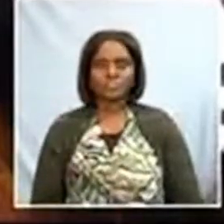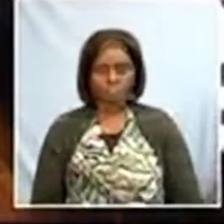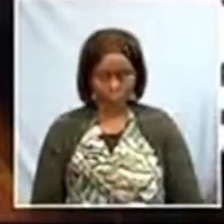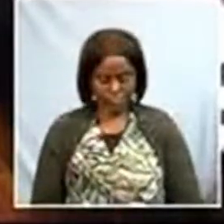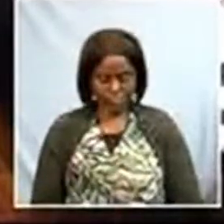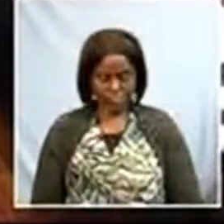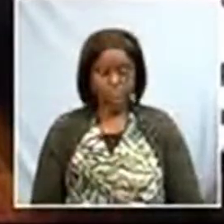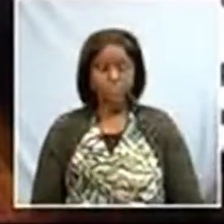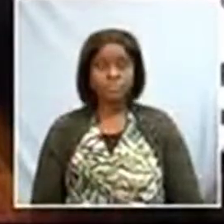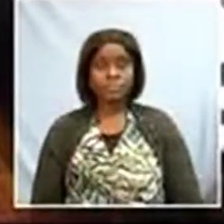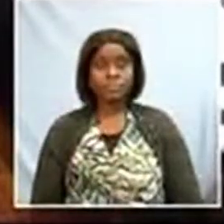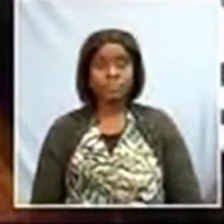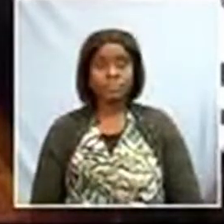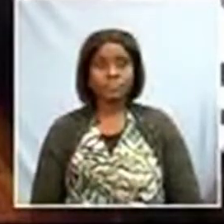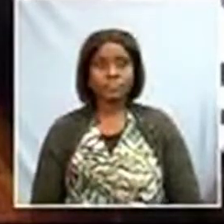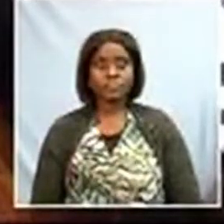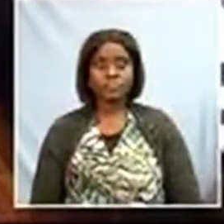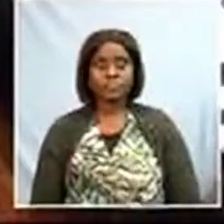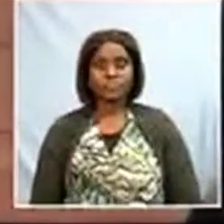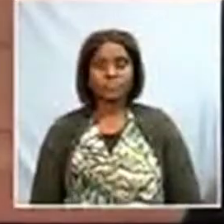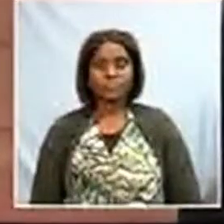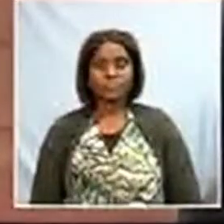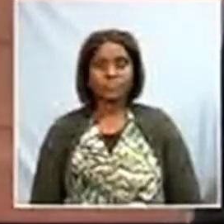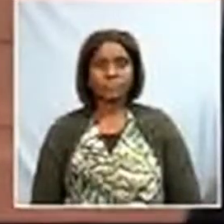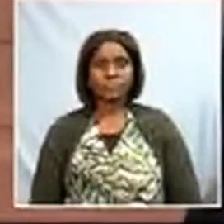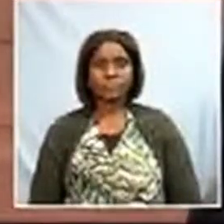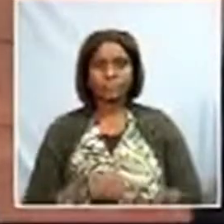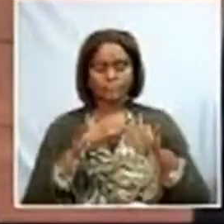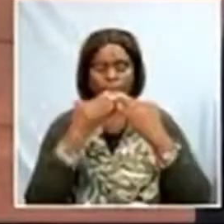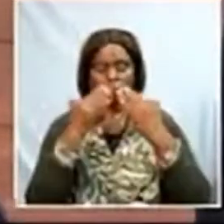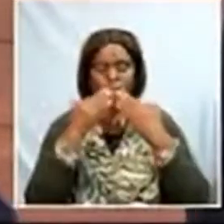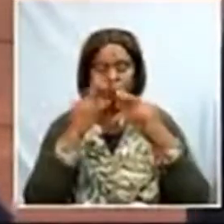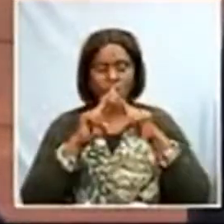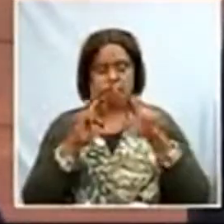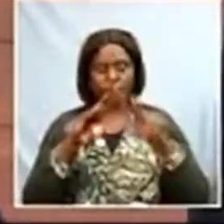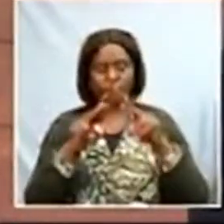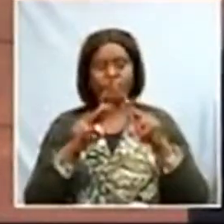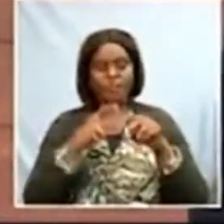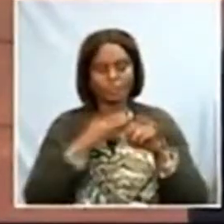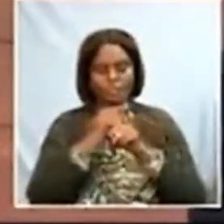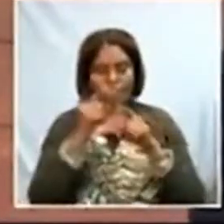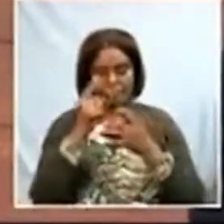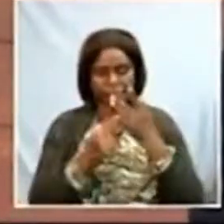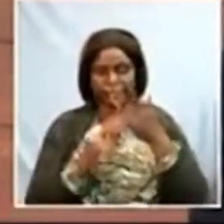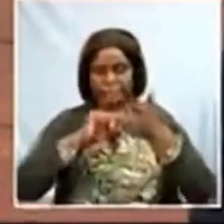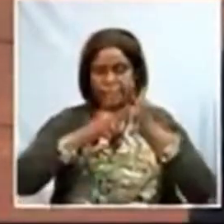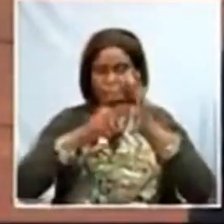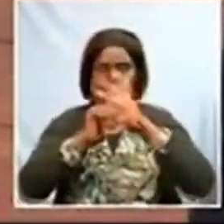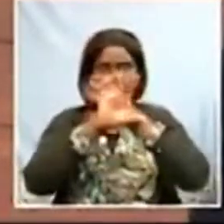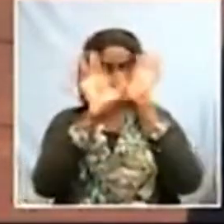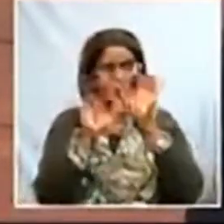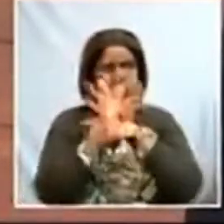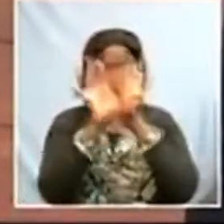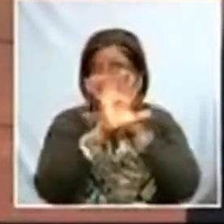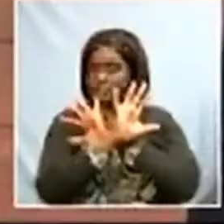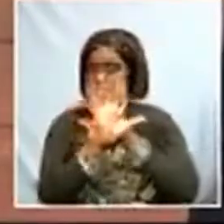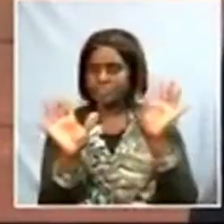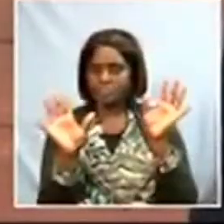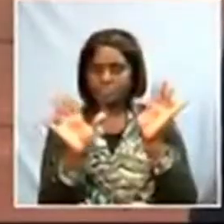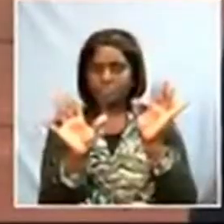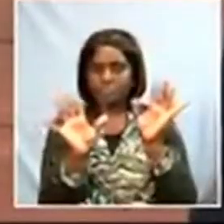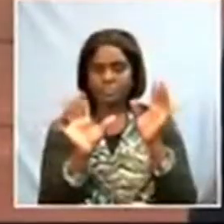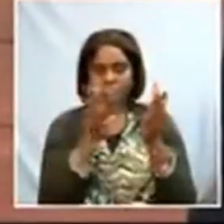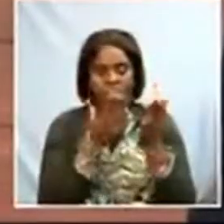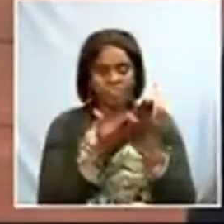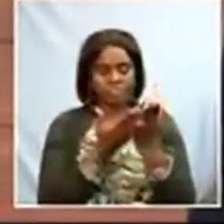Thank you, Chair. I think mine is just some points of clarification